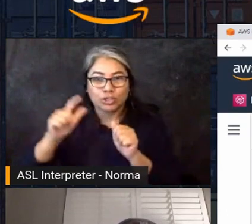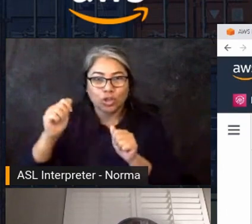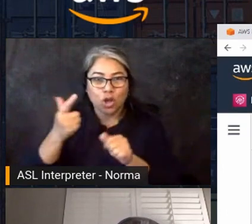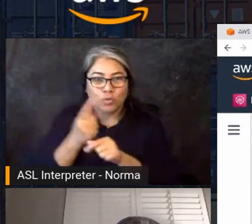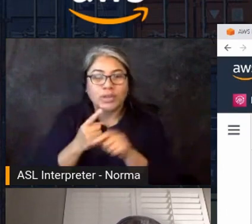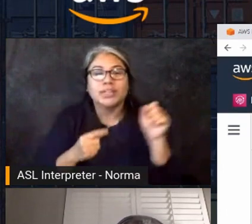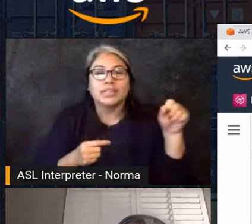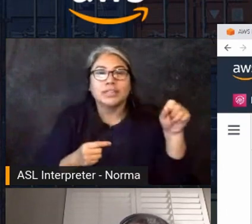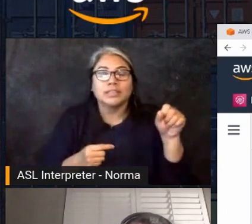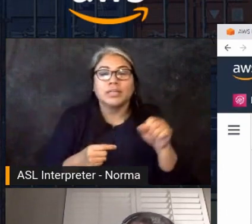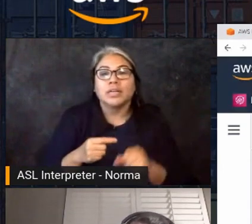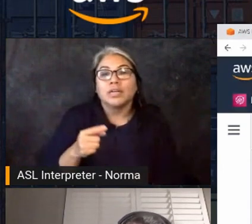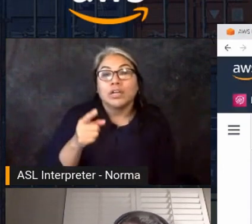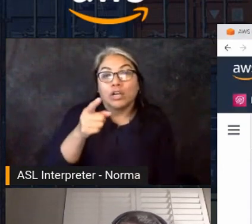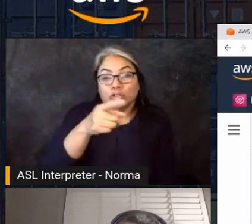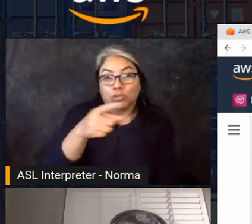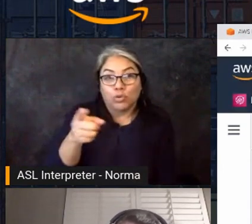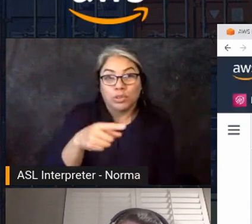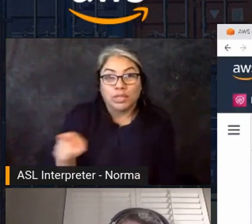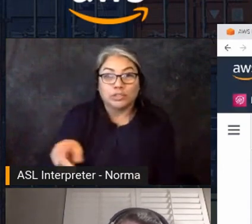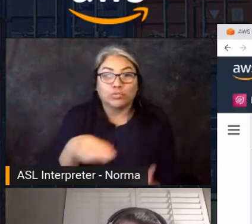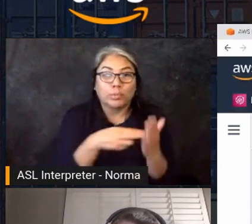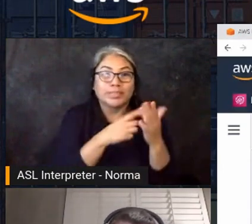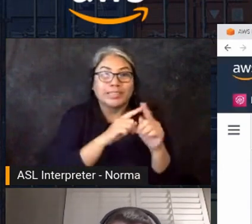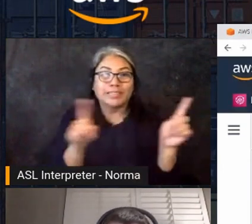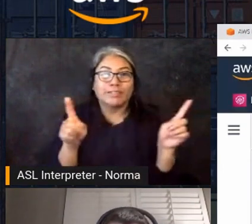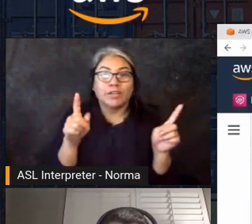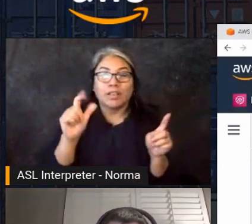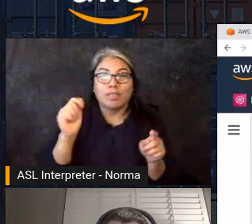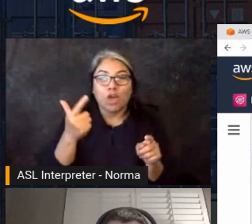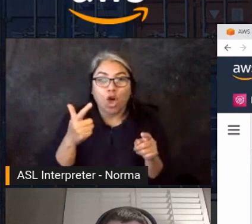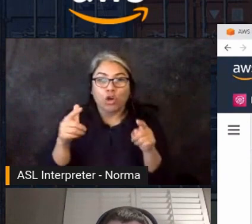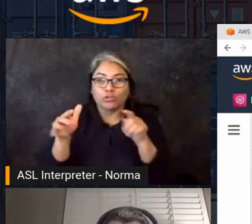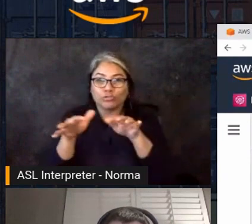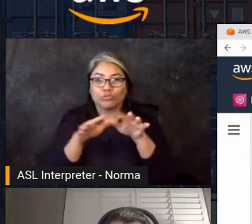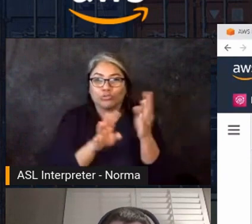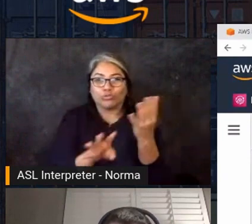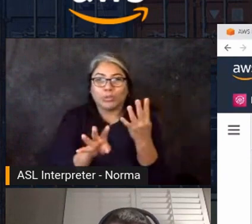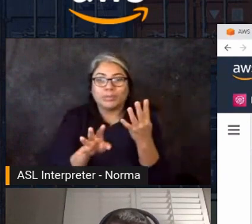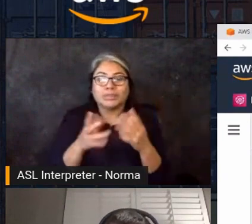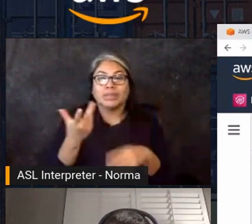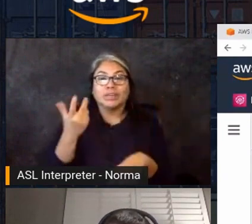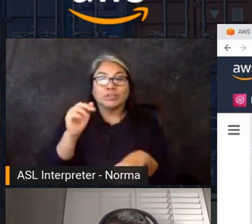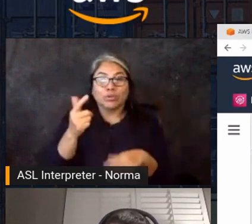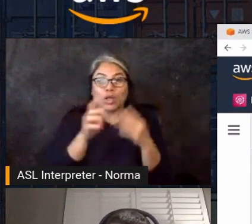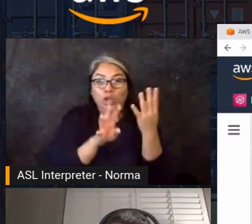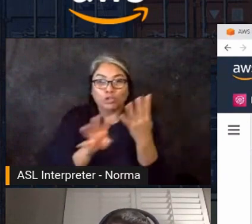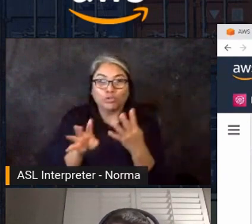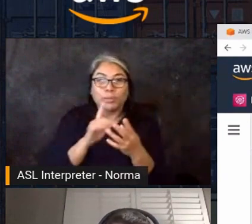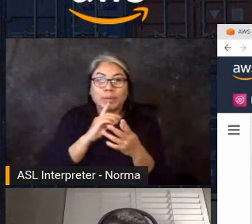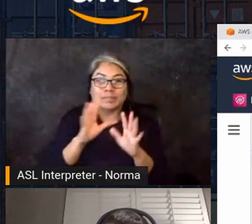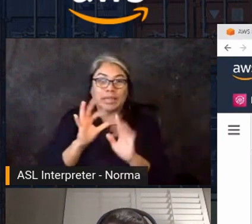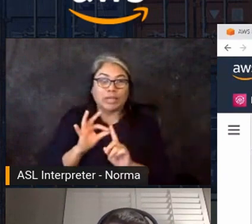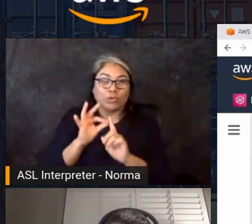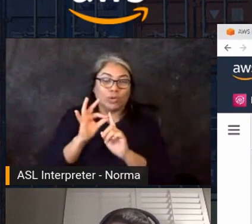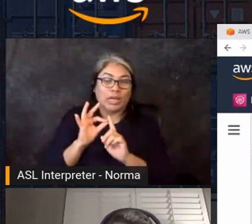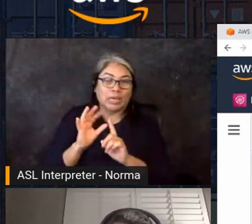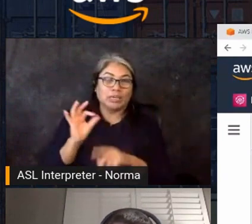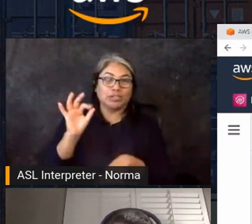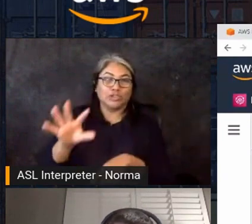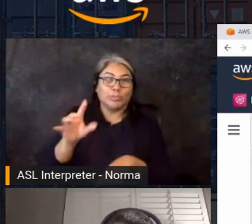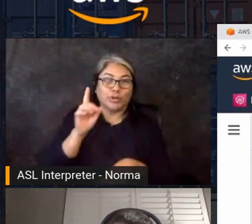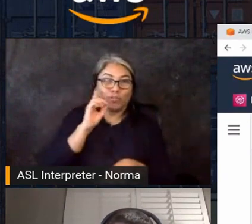So these represent different log streams. Of course, a log stream we want to think of There's as some just a notes. unique contributor for a specific log